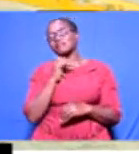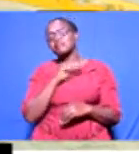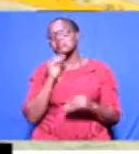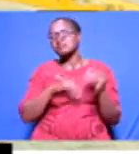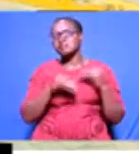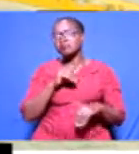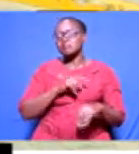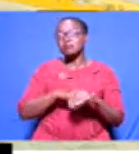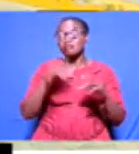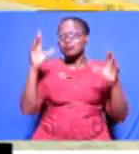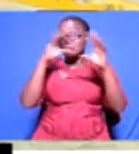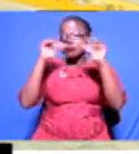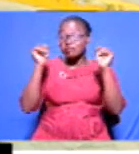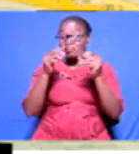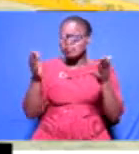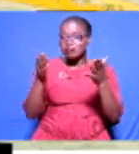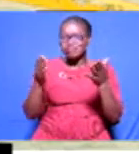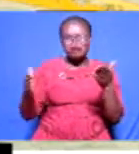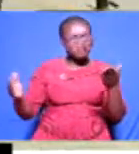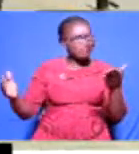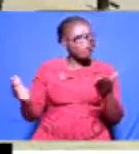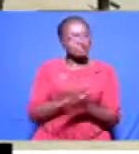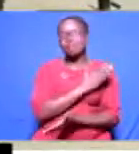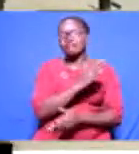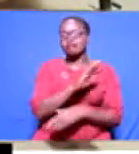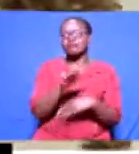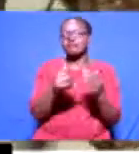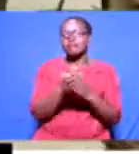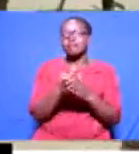alikuwa rais, aliweza kuwafuta kazi mawaziri.